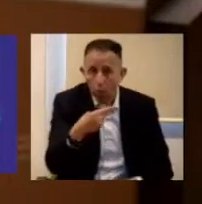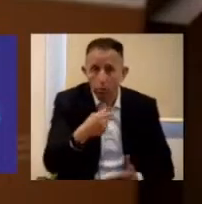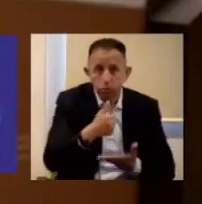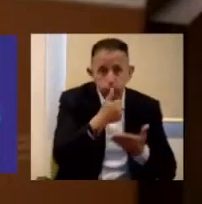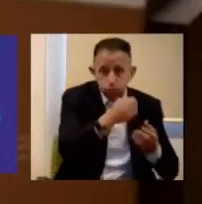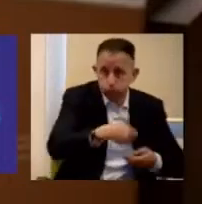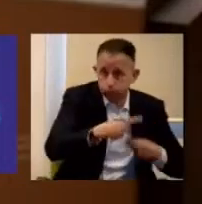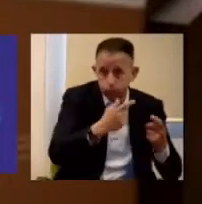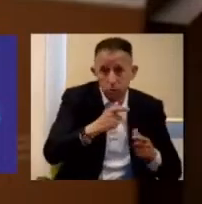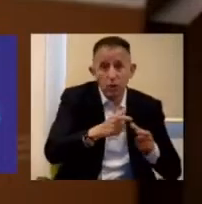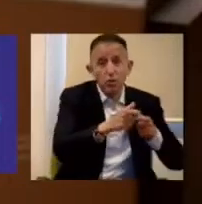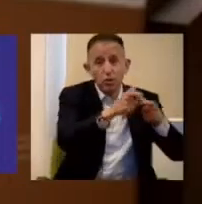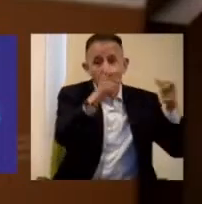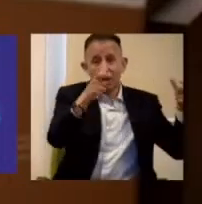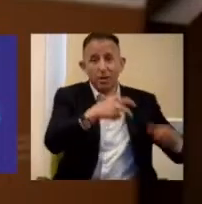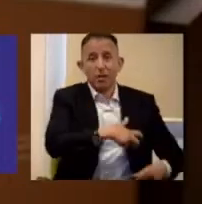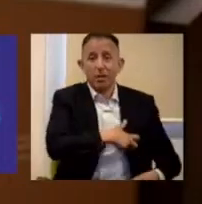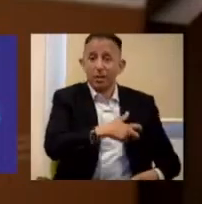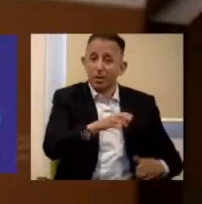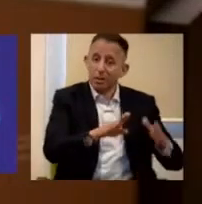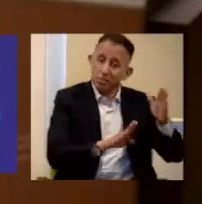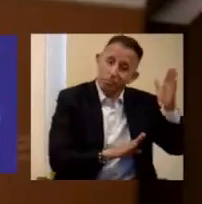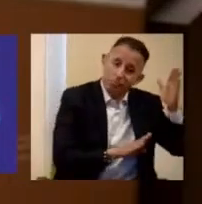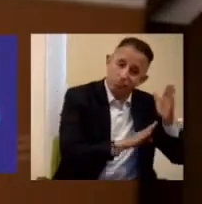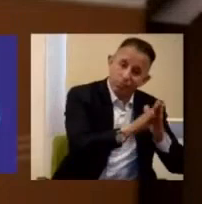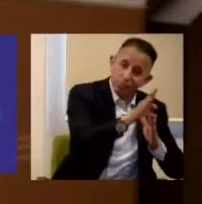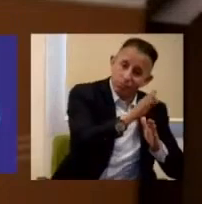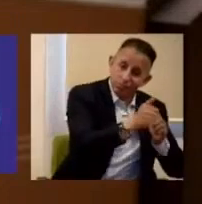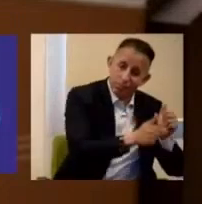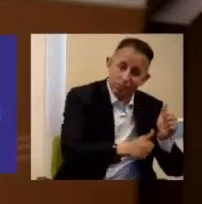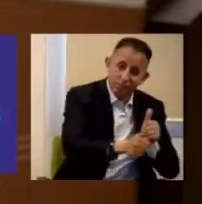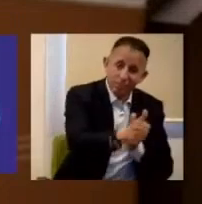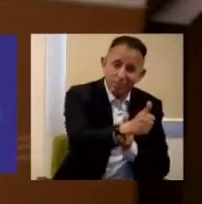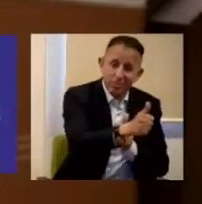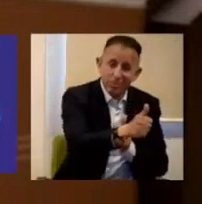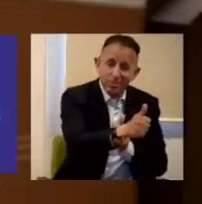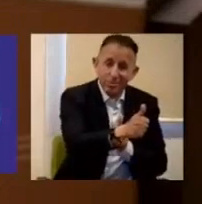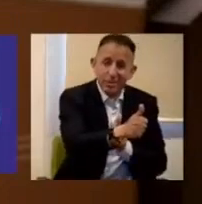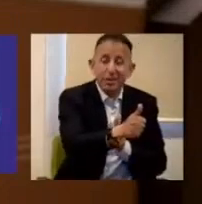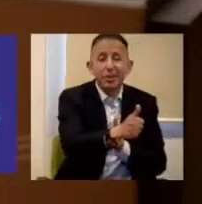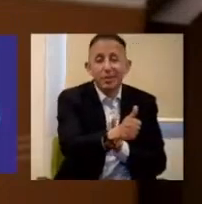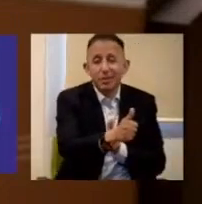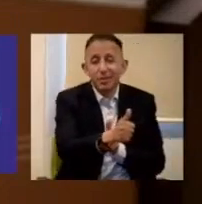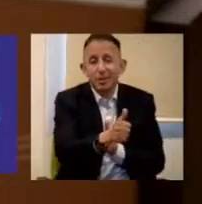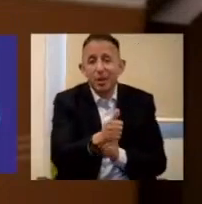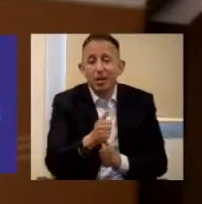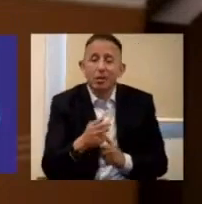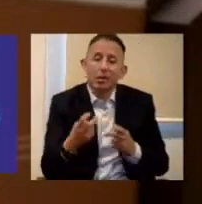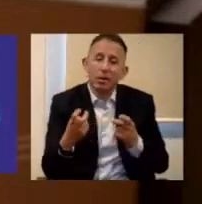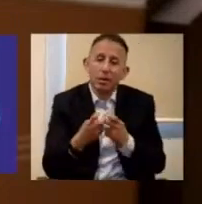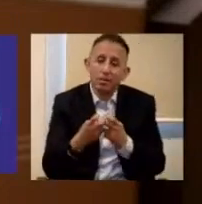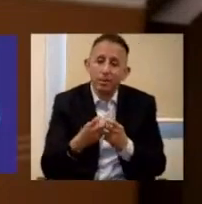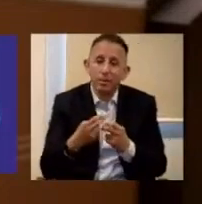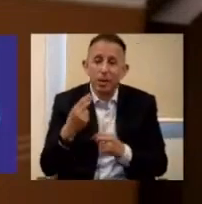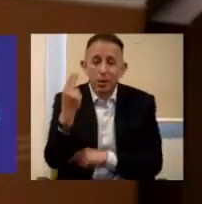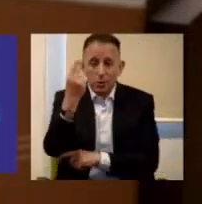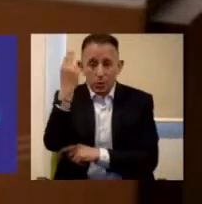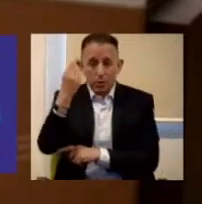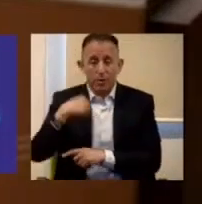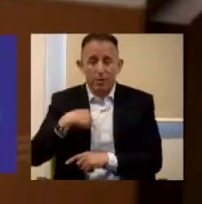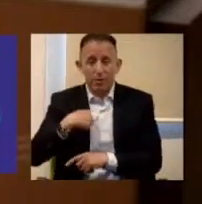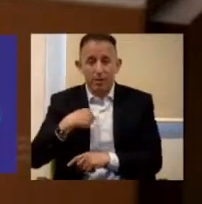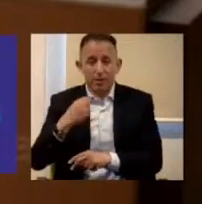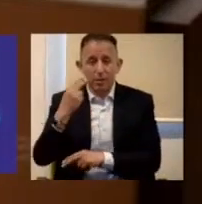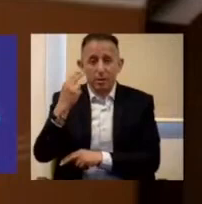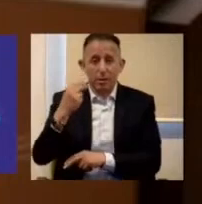institutes in Toulouse that I started and I chaired for a while, we have colleagues that are from